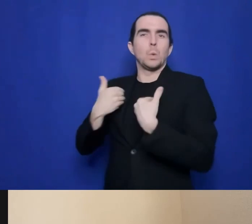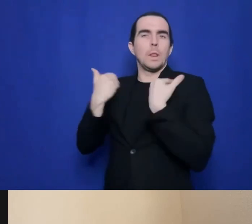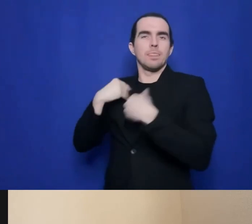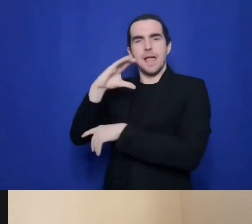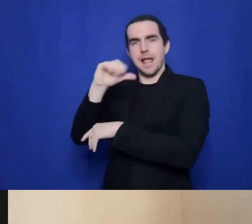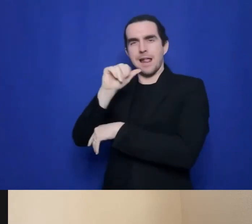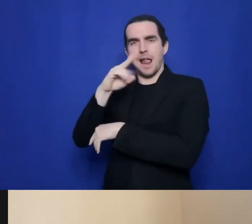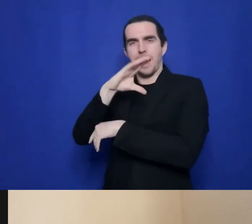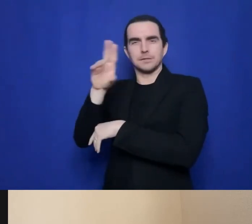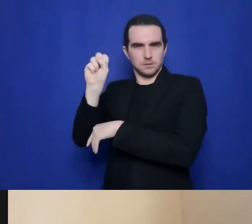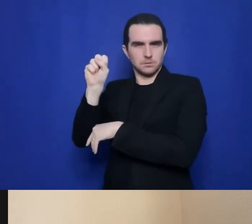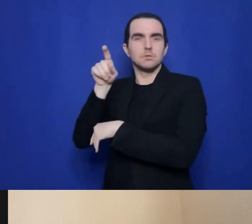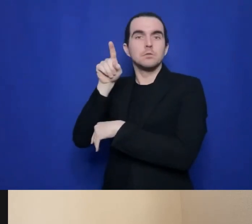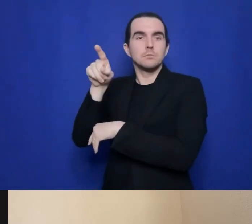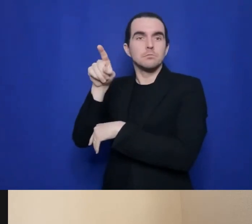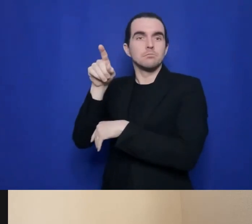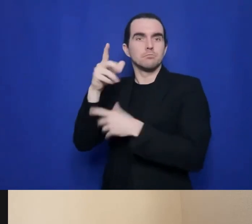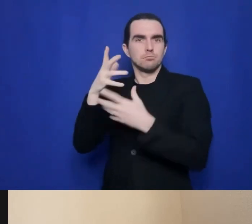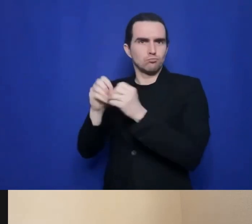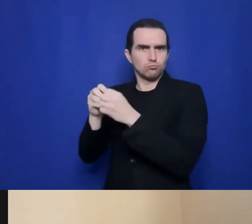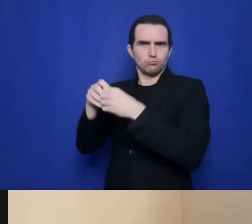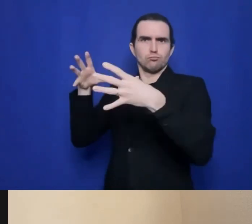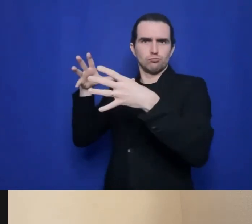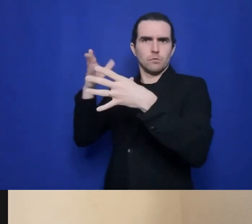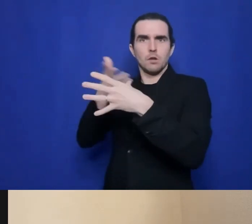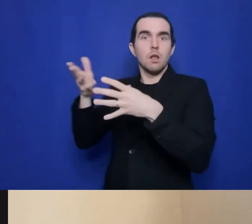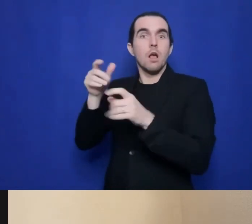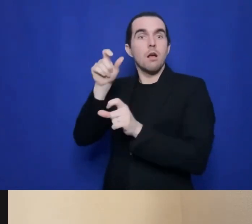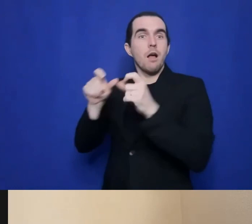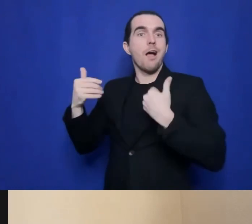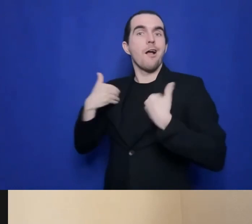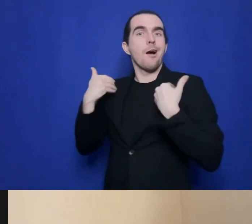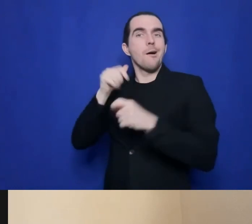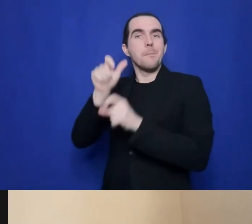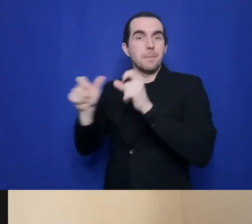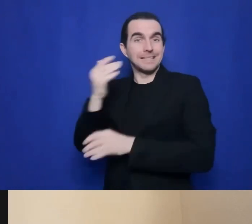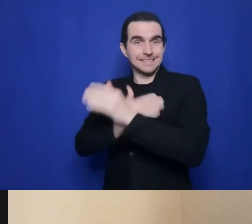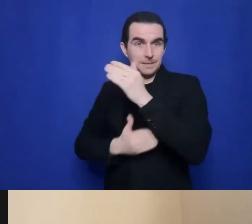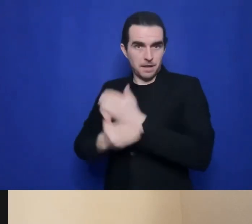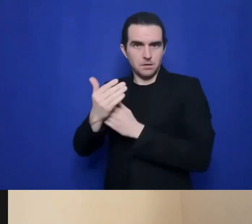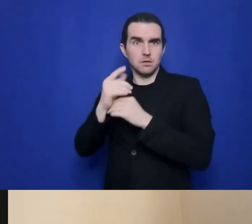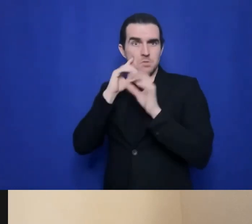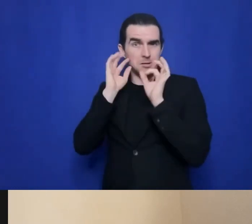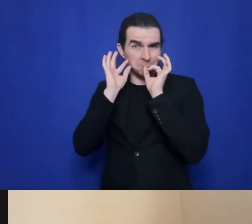our focal point. I don't know if somebody could maybe write in the chat the email from Guller.